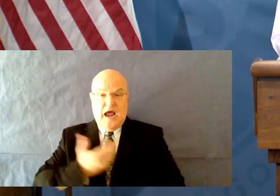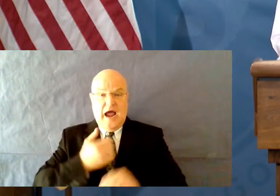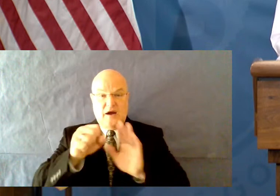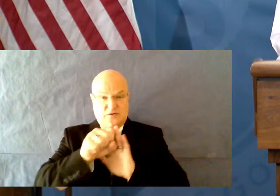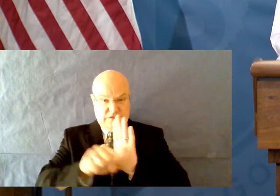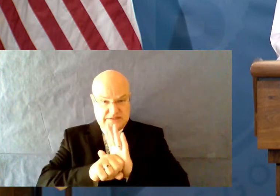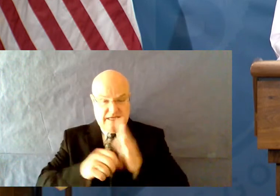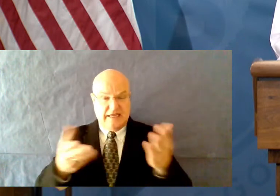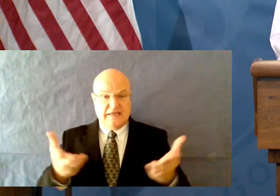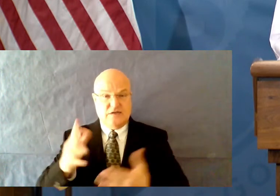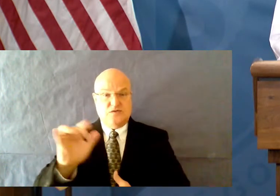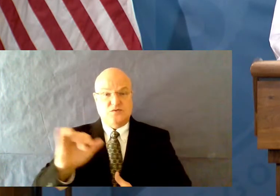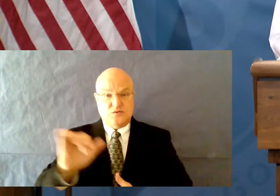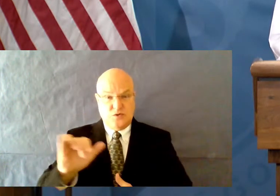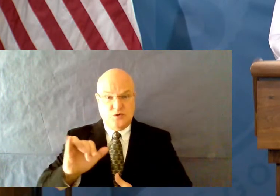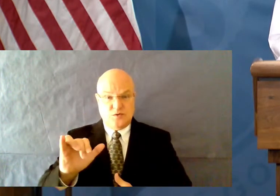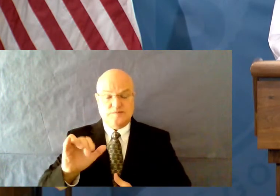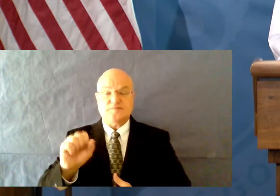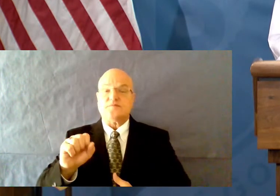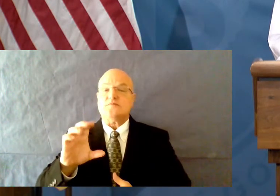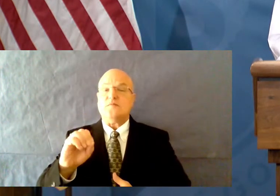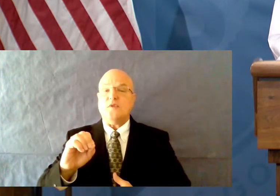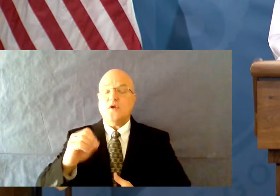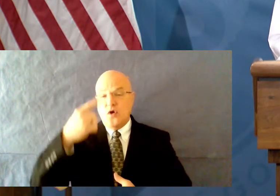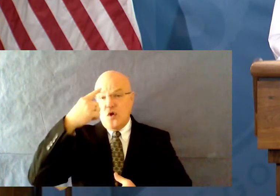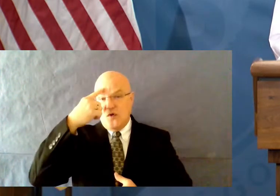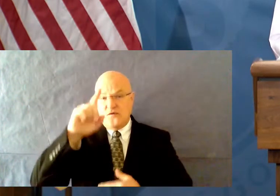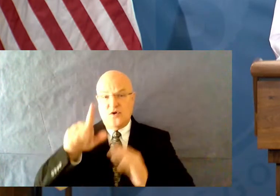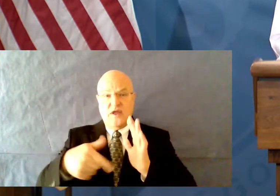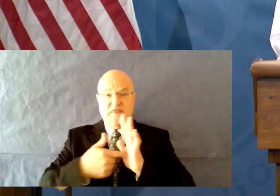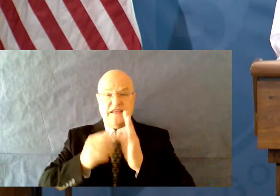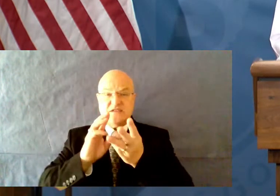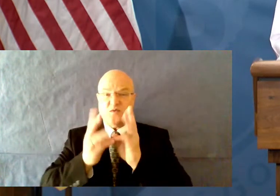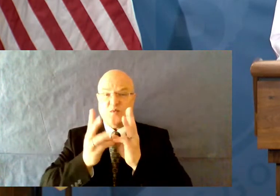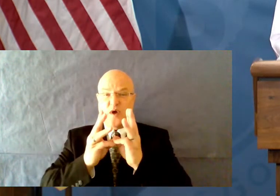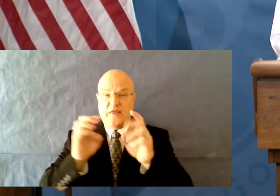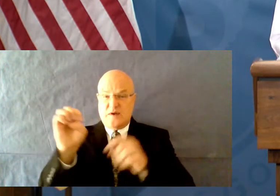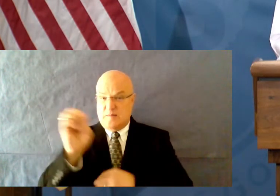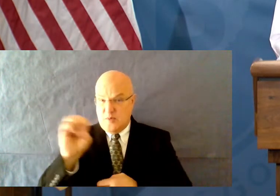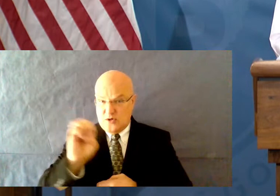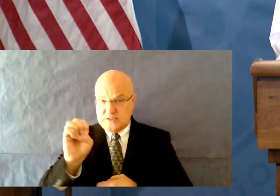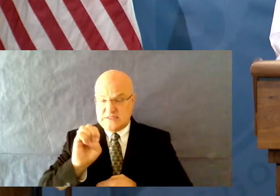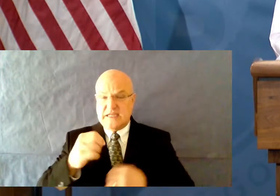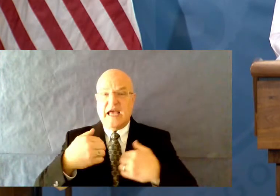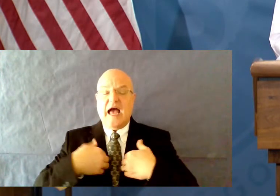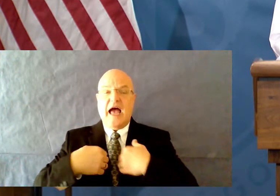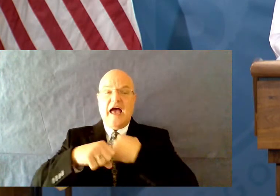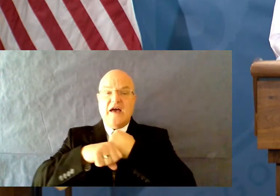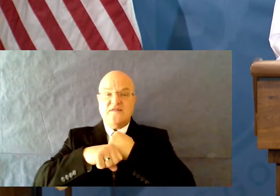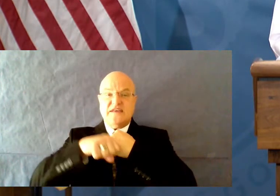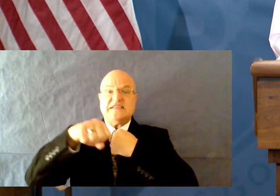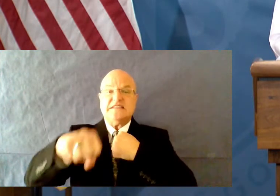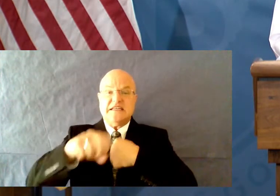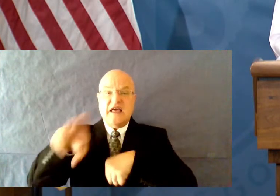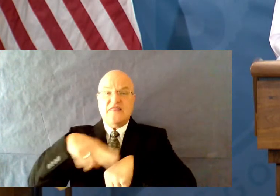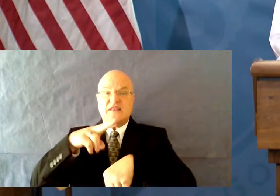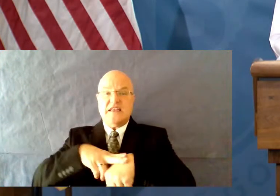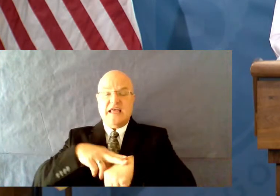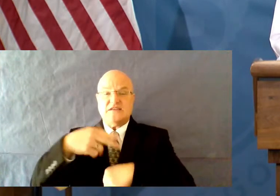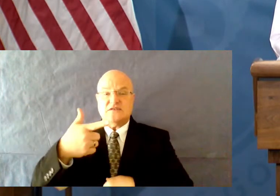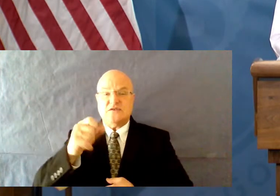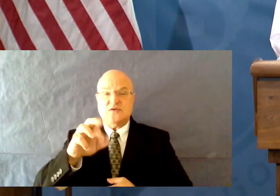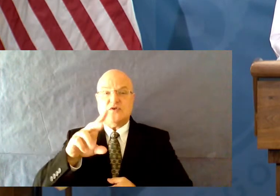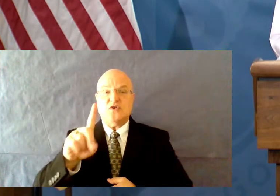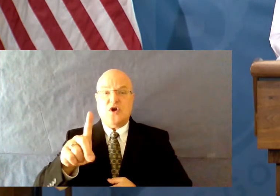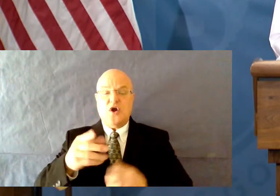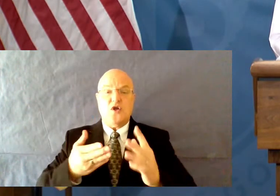Arkansas. As a result of this weather emergency, I have extended the National Guard deployment